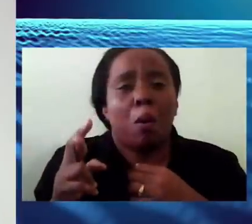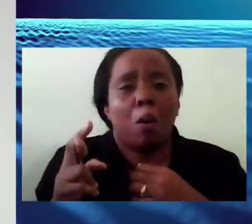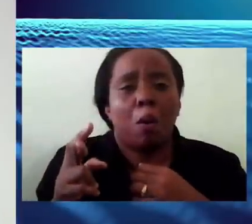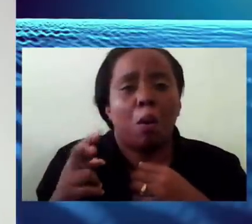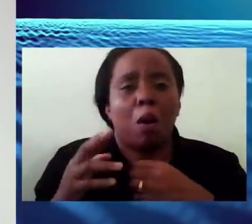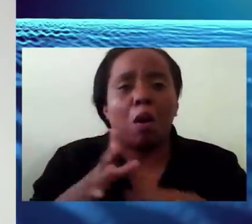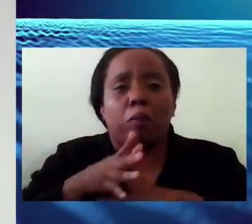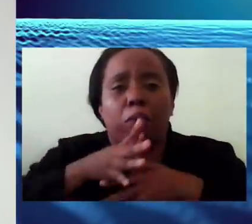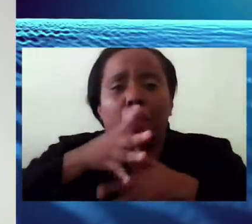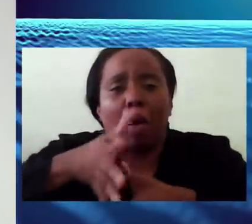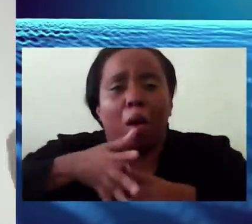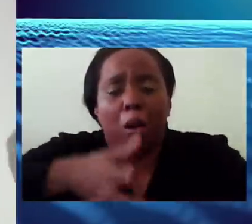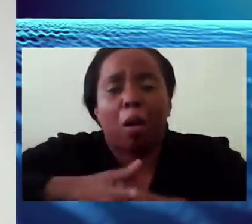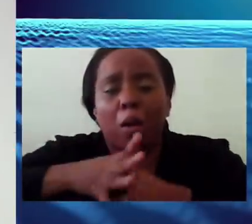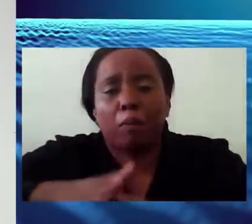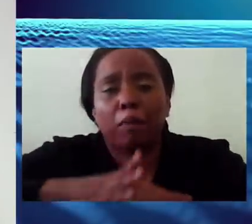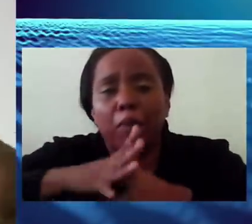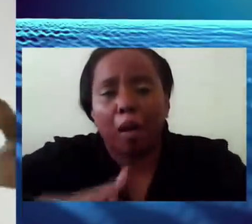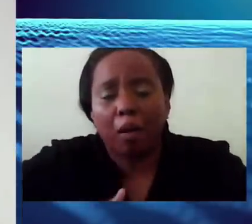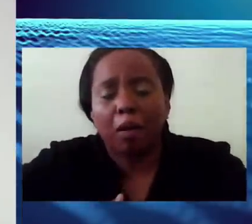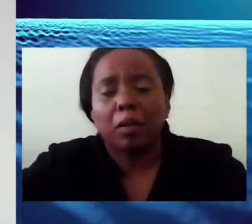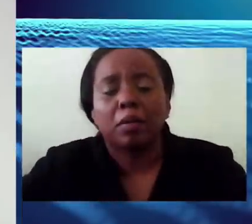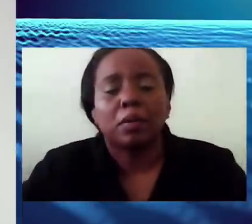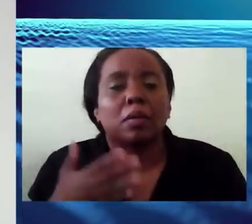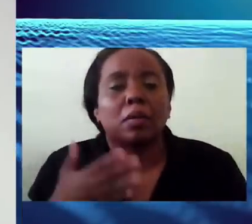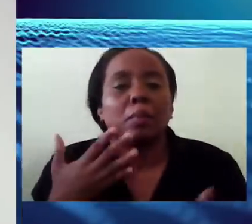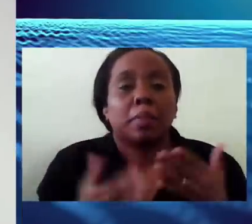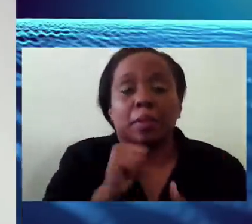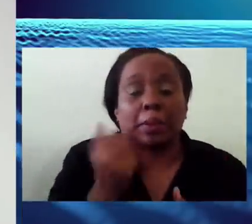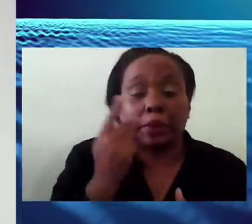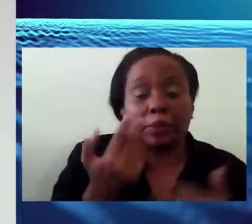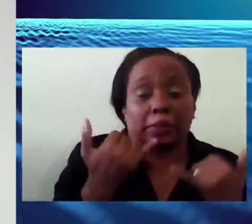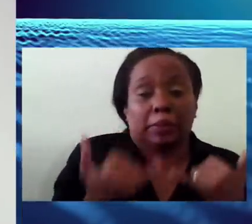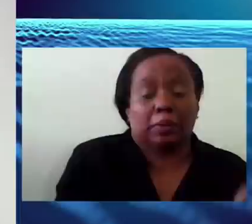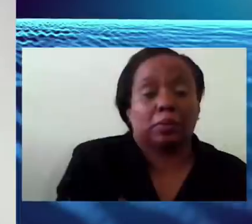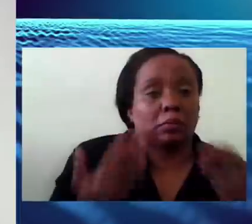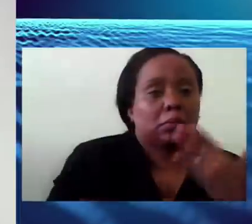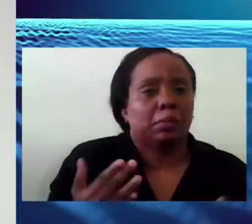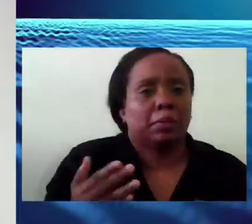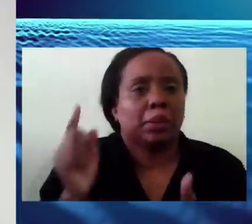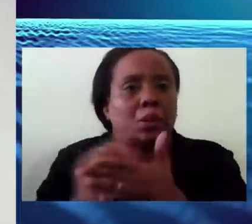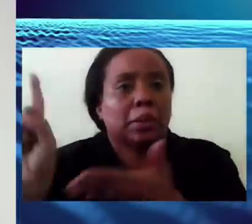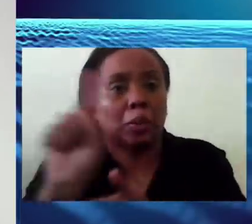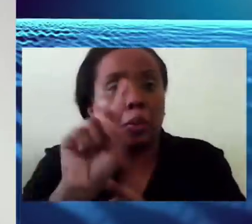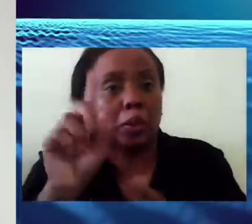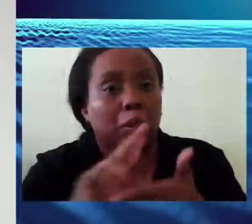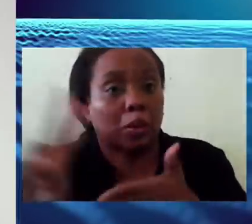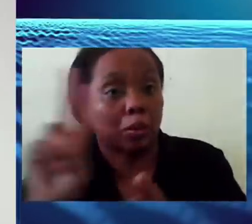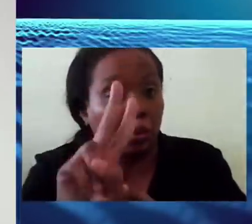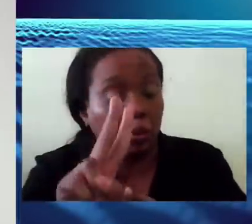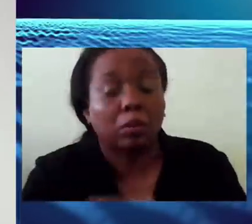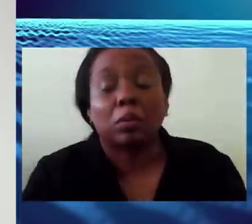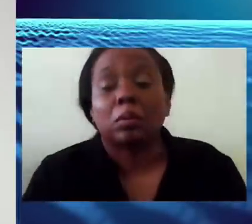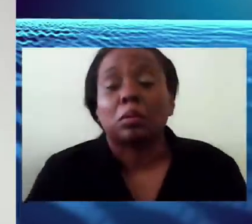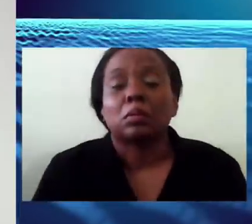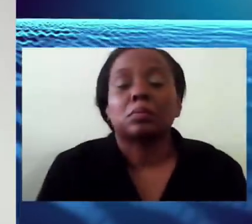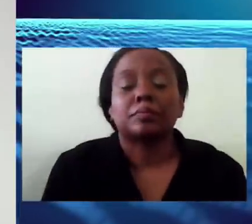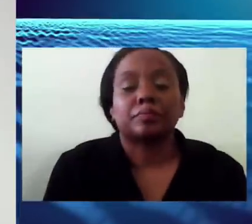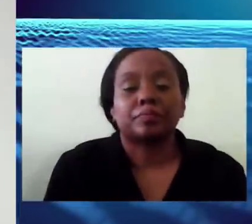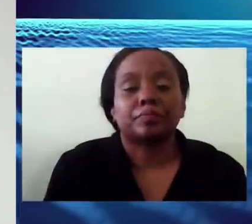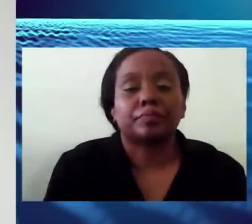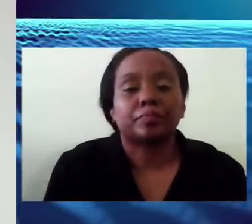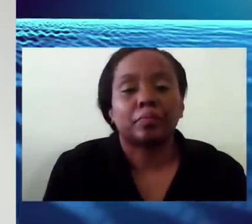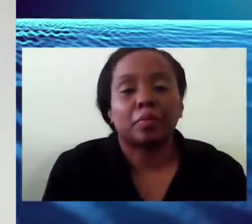but you will start to see those happening a week later or so going forward. So, you know, the best advice that I can